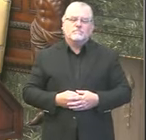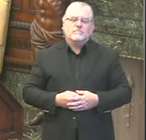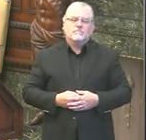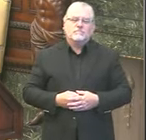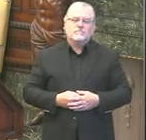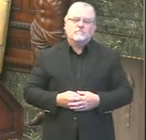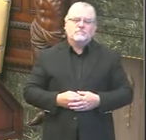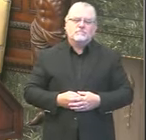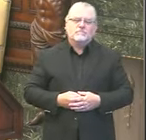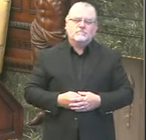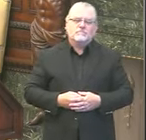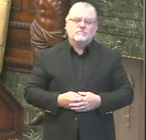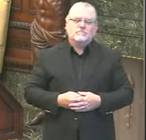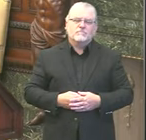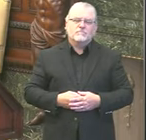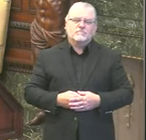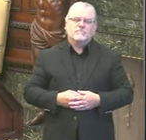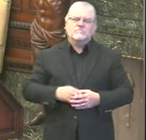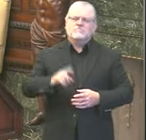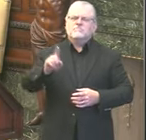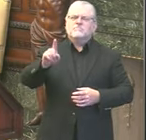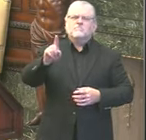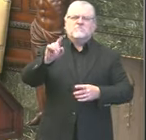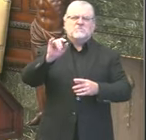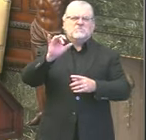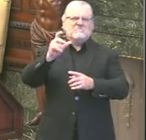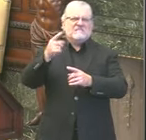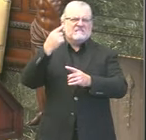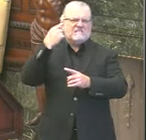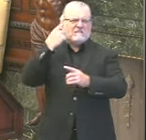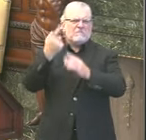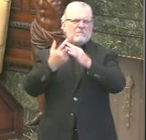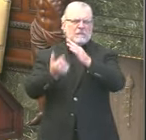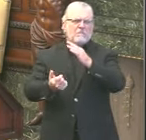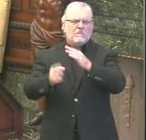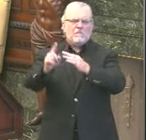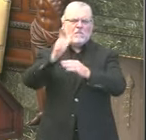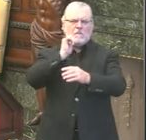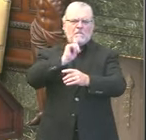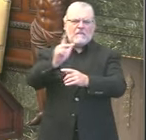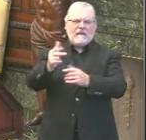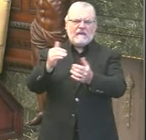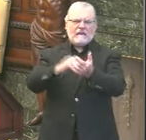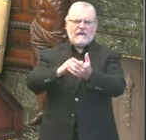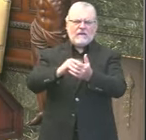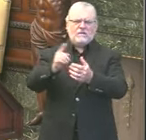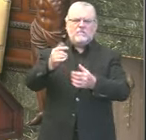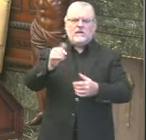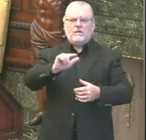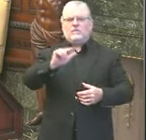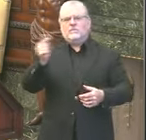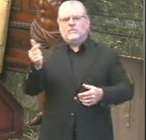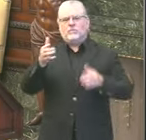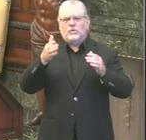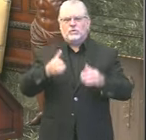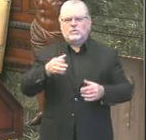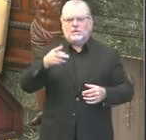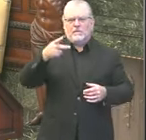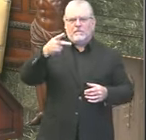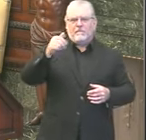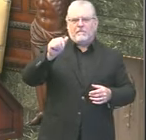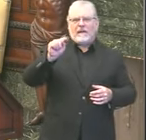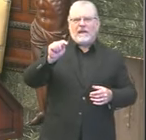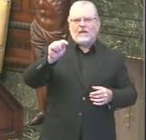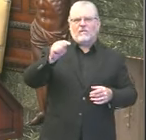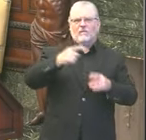Okay, Jack, I'll come back to you just one sec, see if you can get your audio worked out. We're going to go to Pat Loeb of KYW.